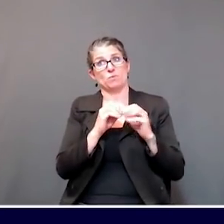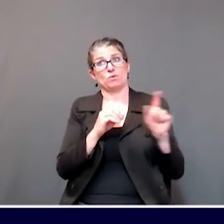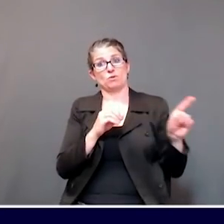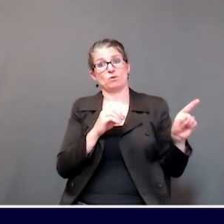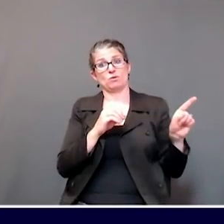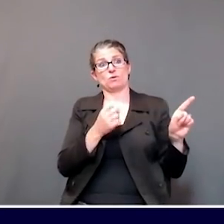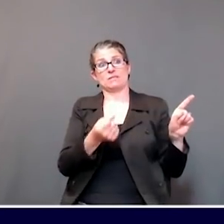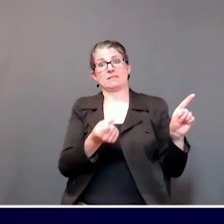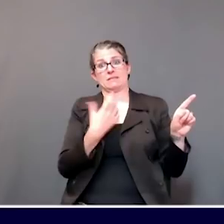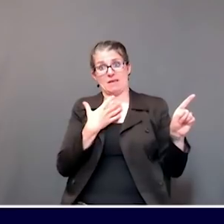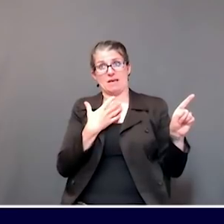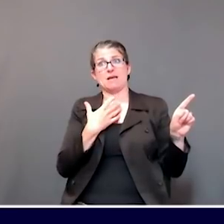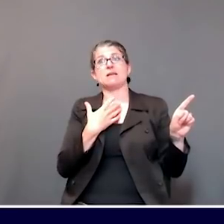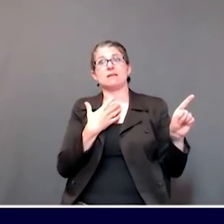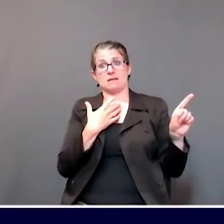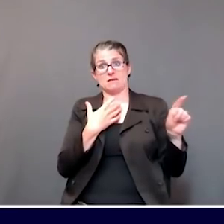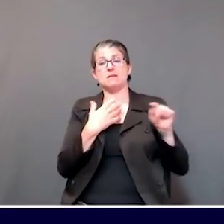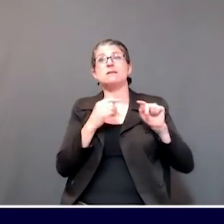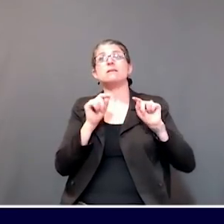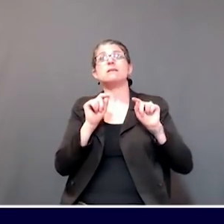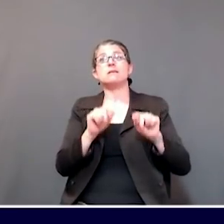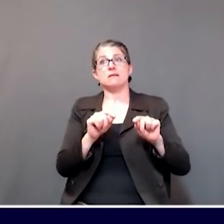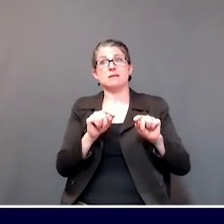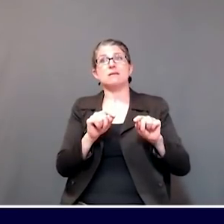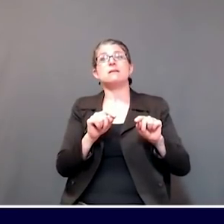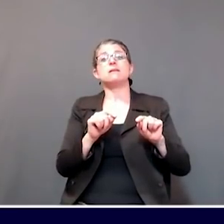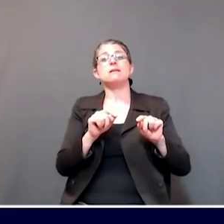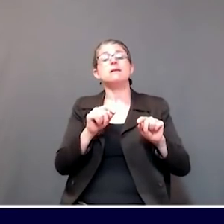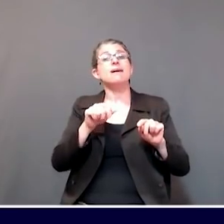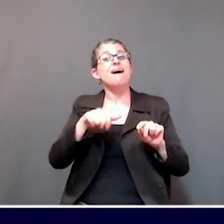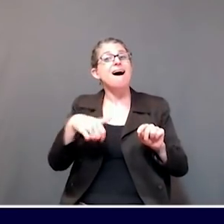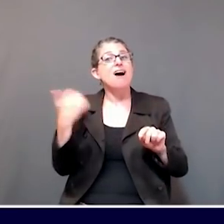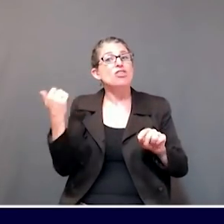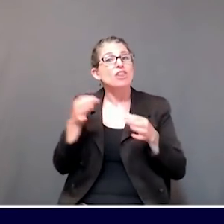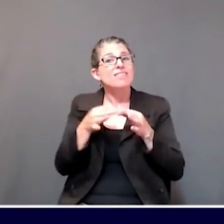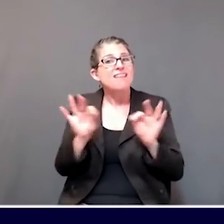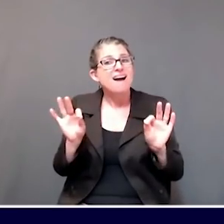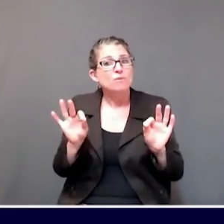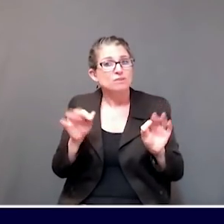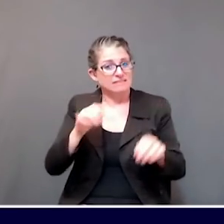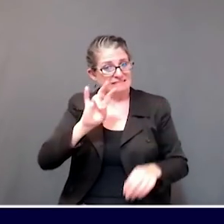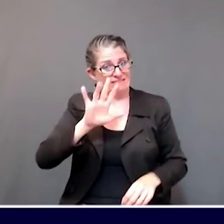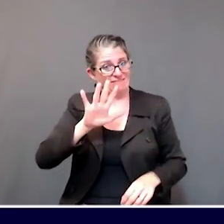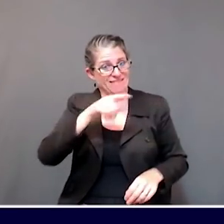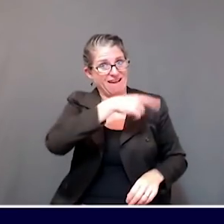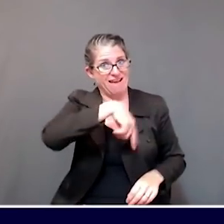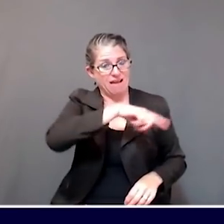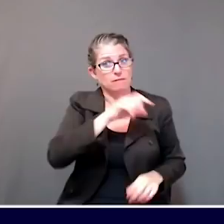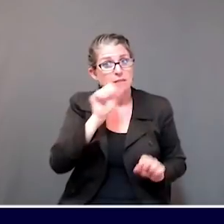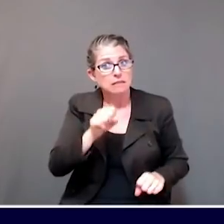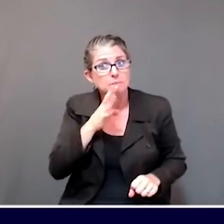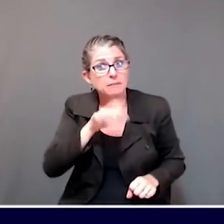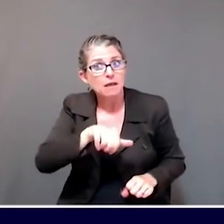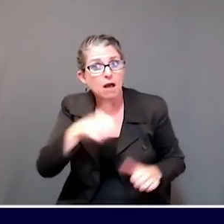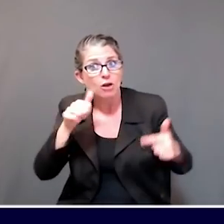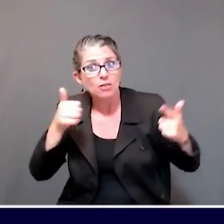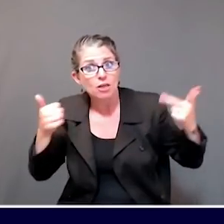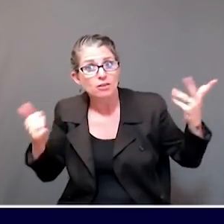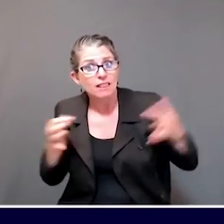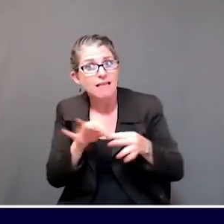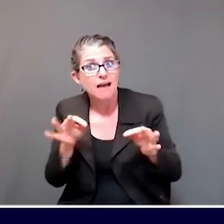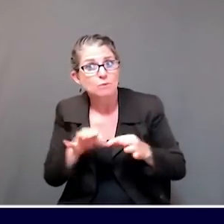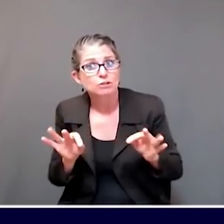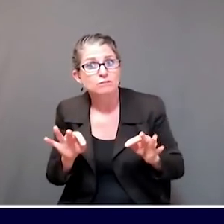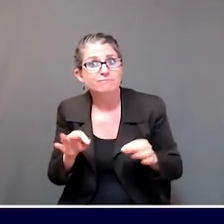other languages such as Somali or Spanish? So that just curious about that breakdown, please. Sure. We'll make